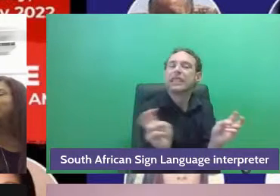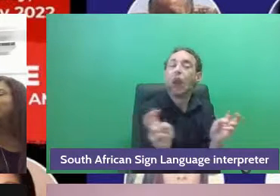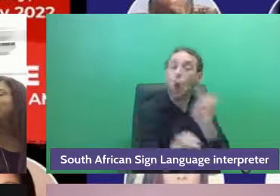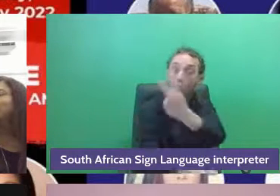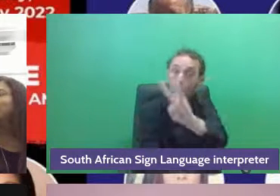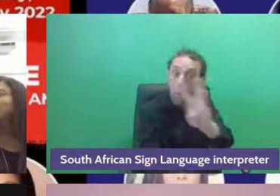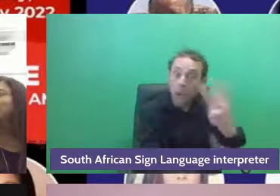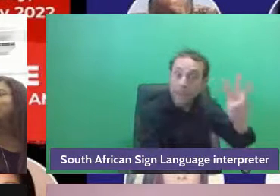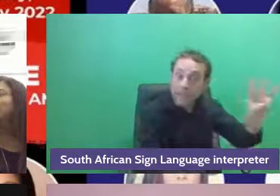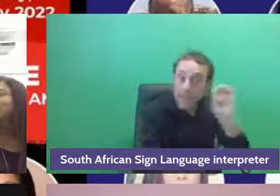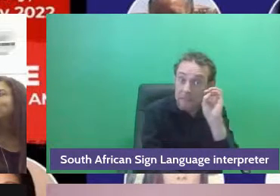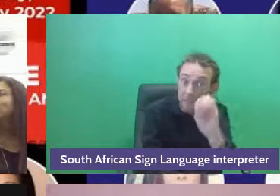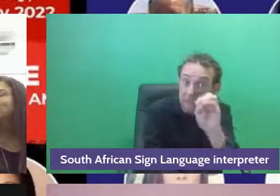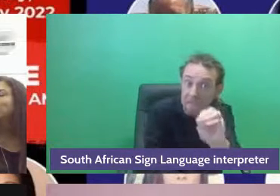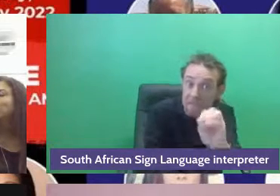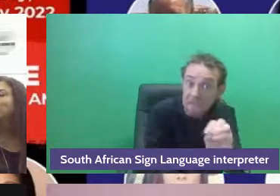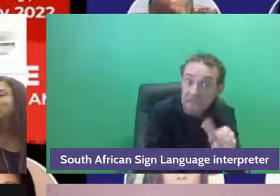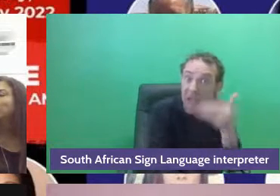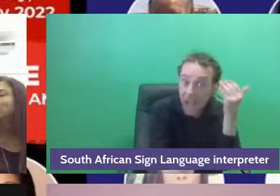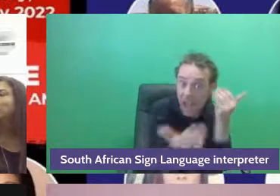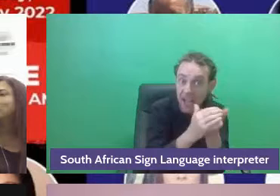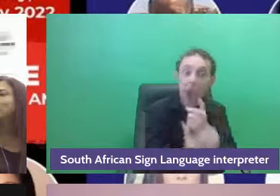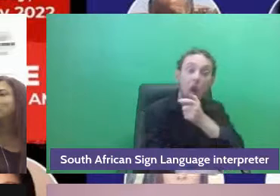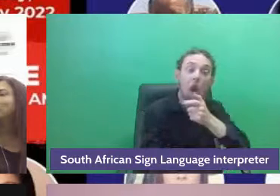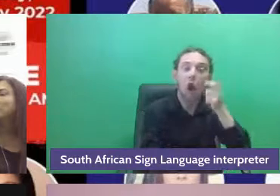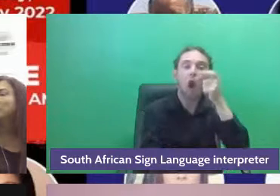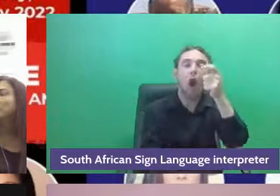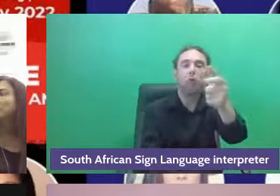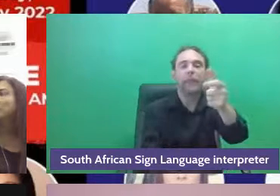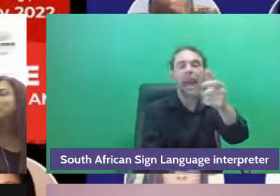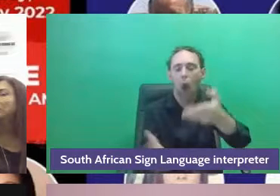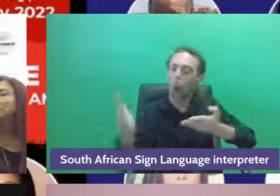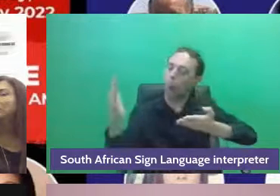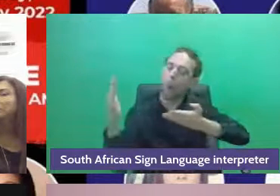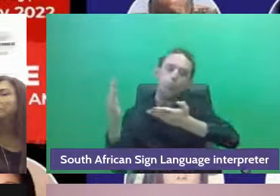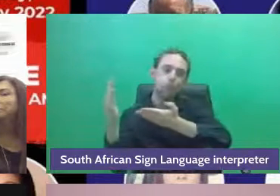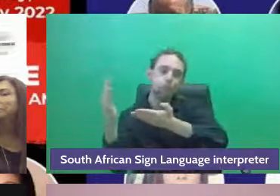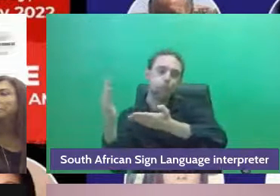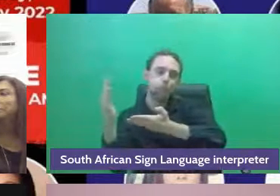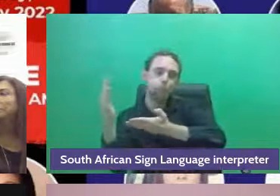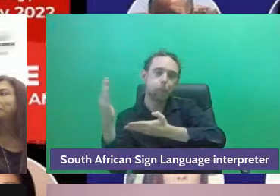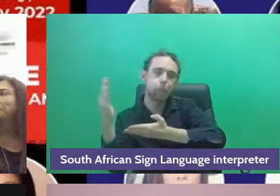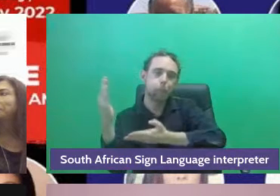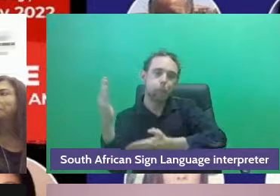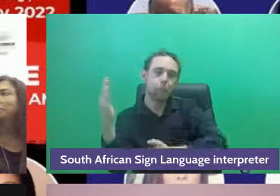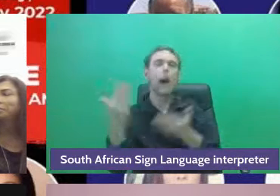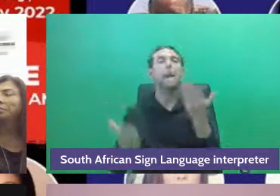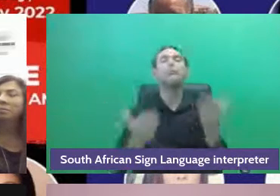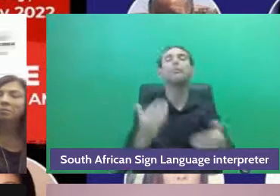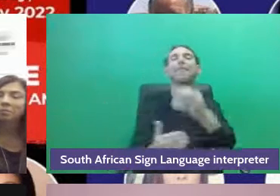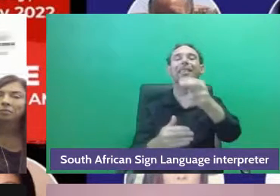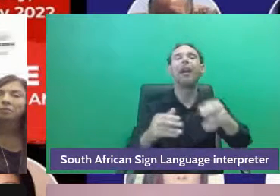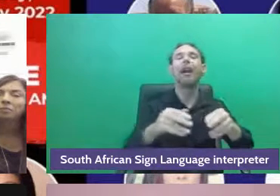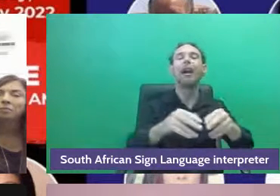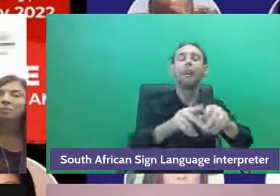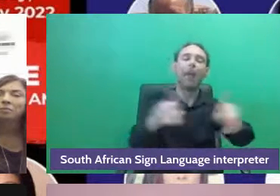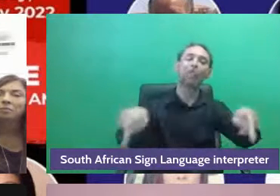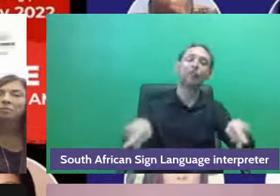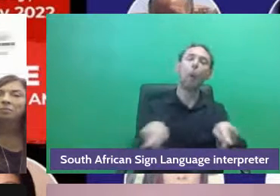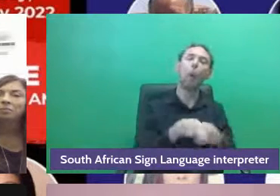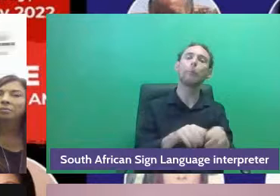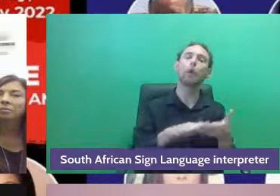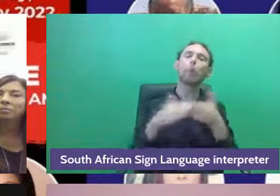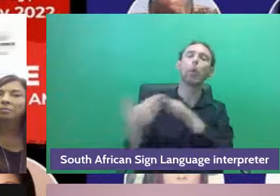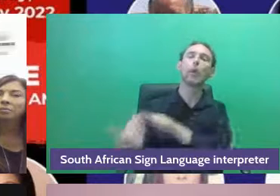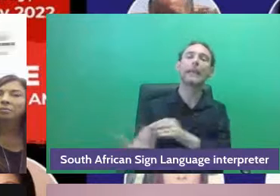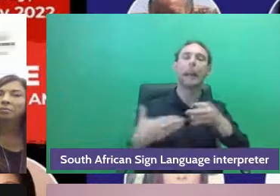can share? We can share it in our comment section. That would be a platform for community members to access crucial